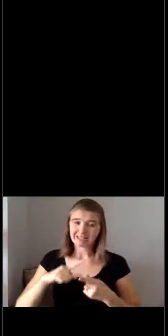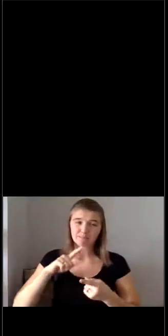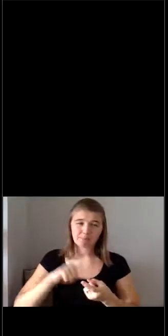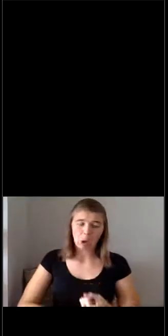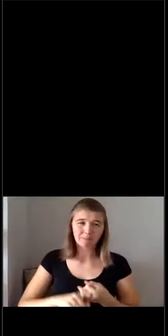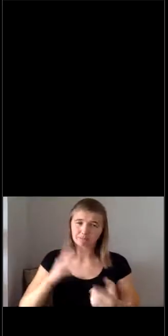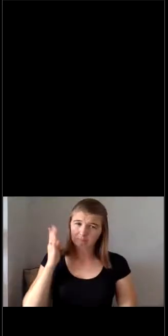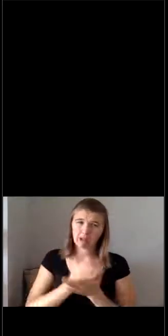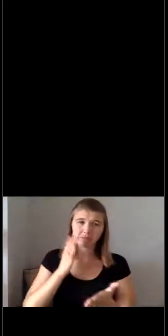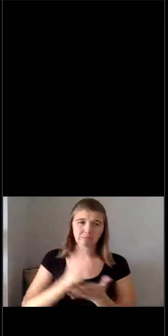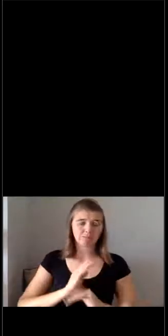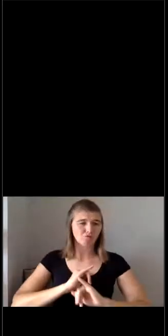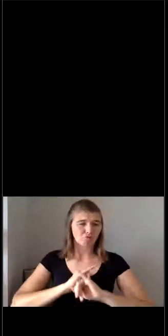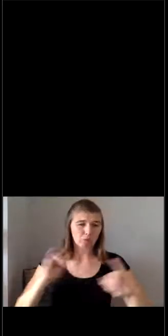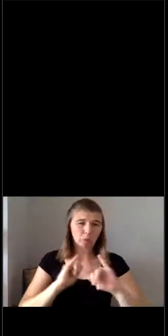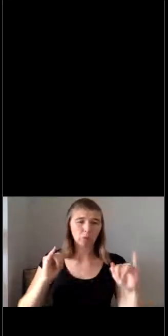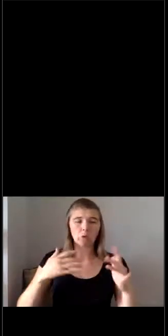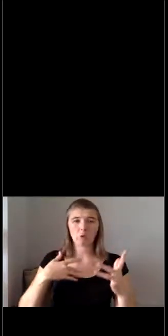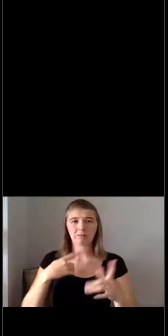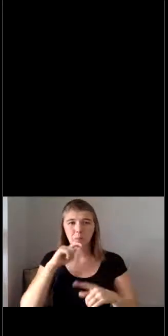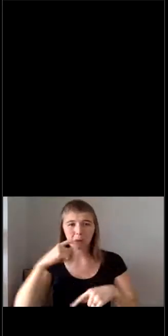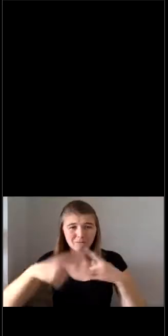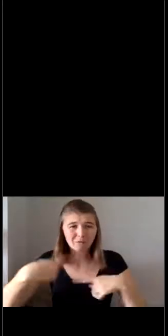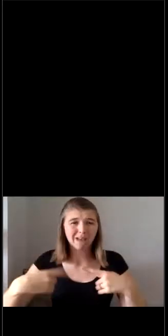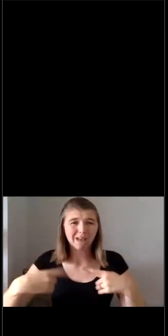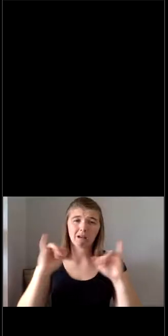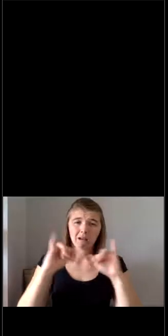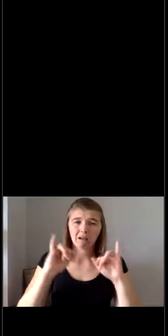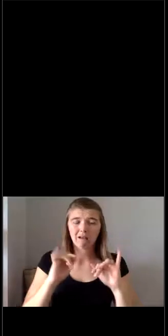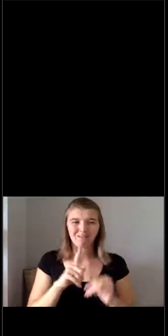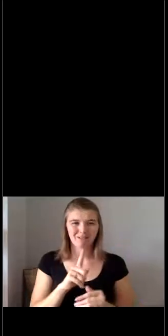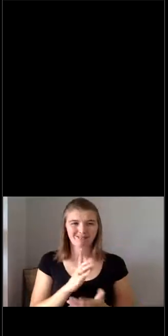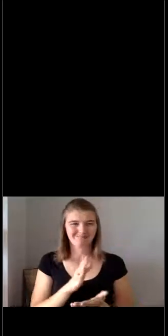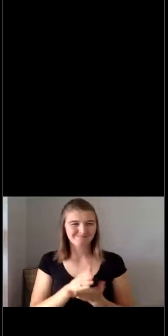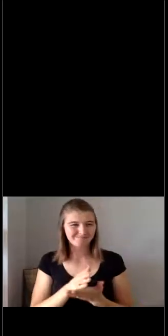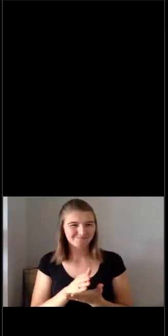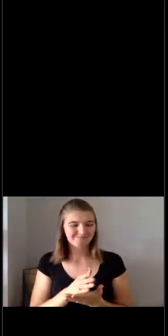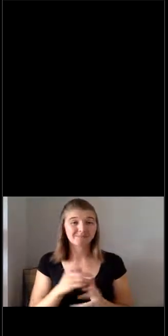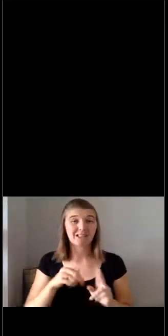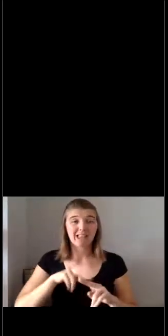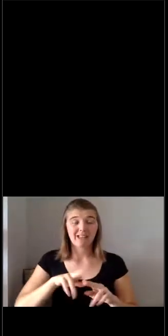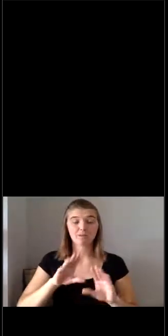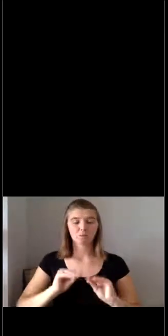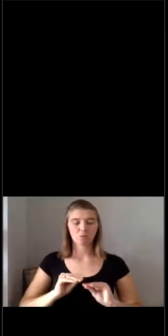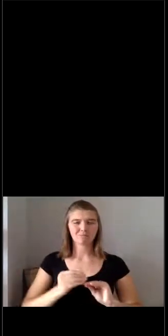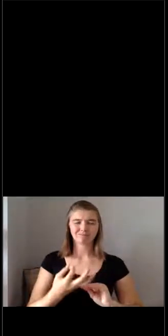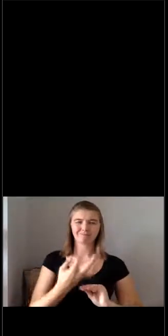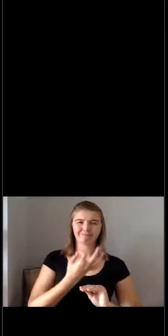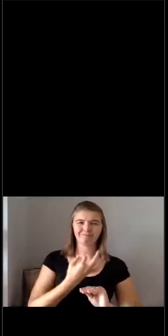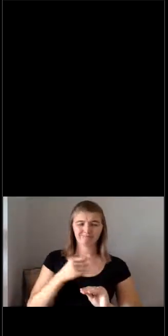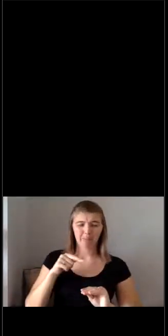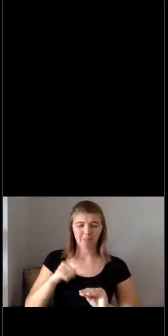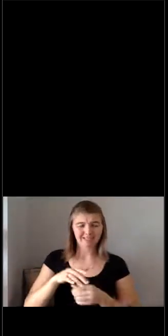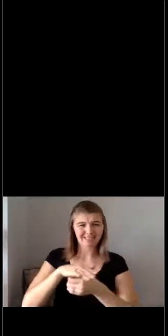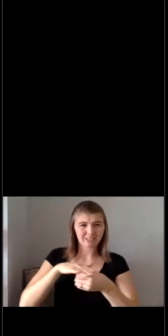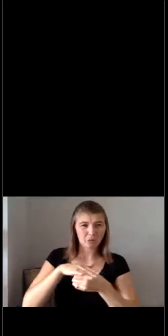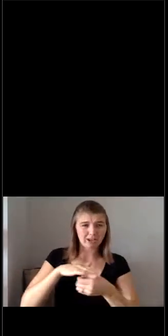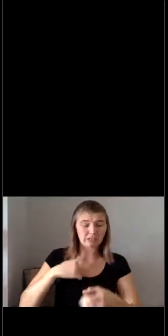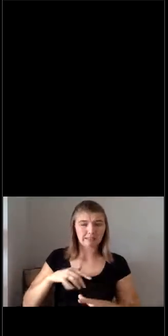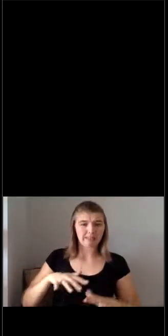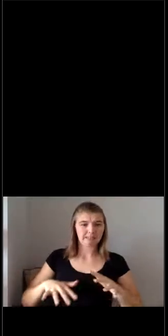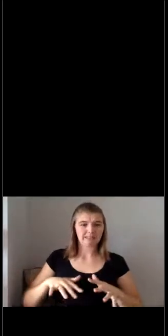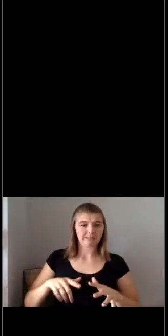this is wrong, it's always going to be like this. When we ask ourselves that question, is this situation permanent or is there a chance it might change?